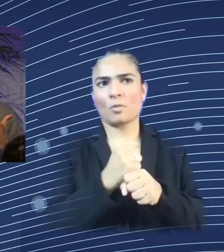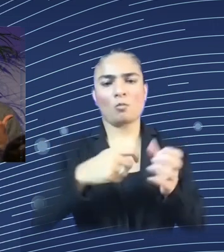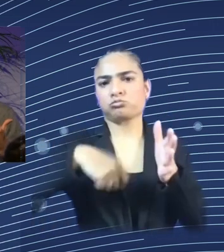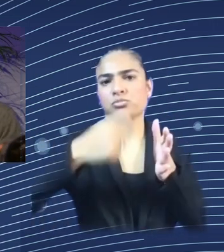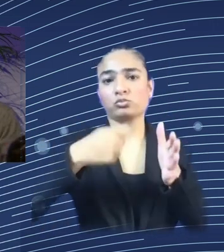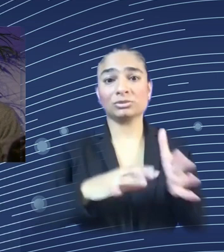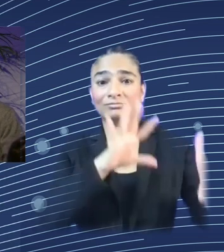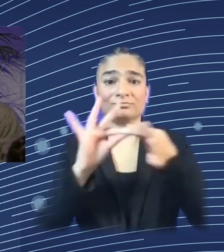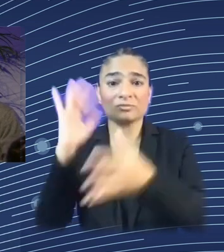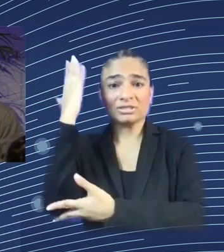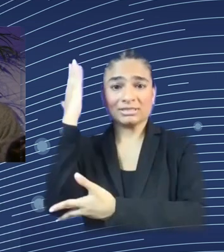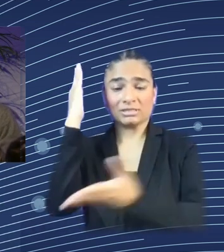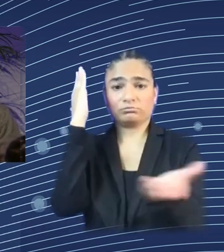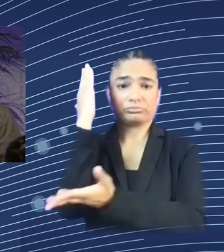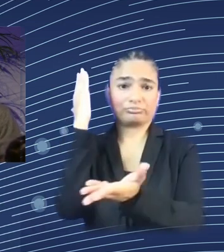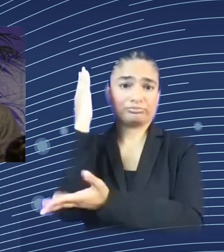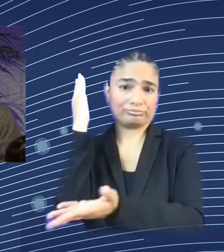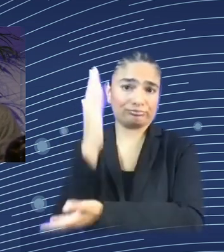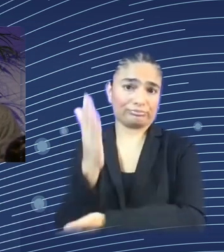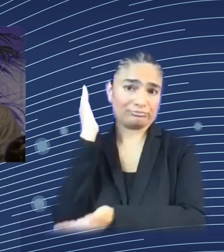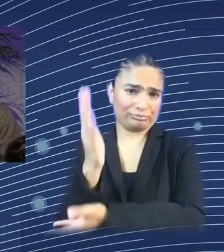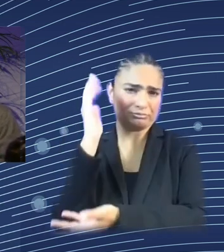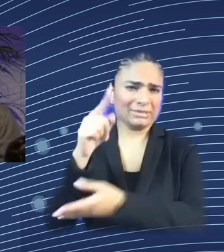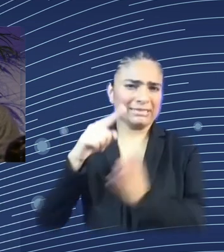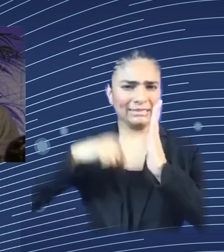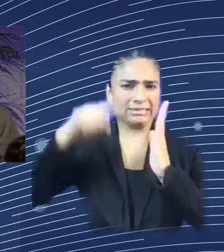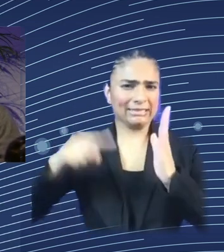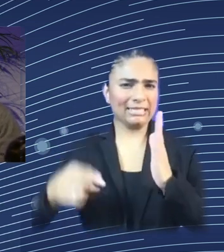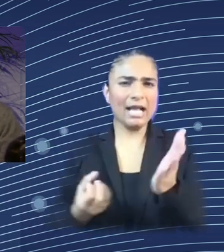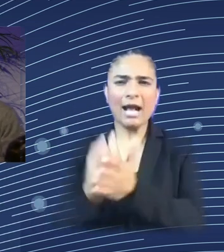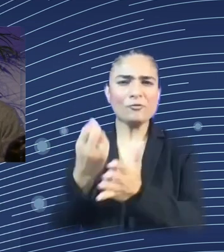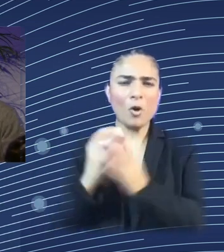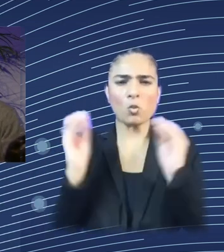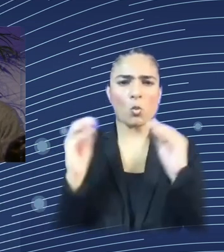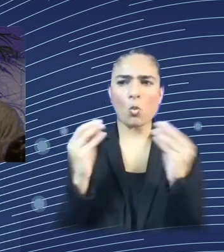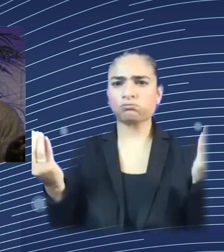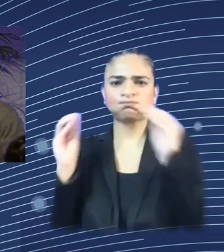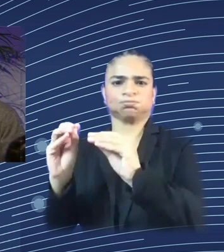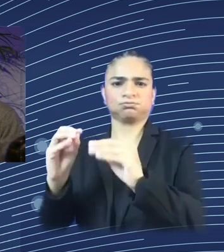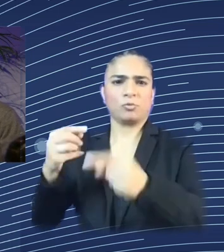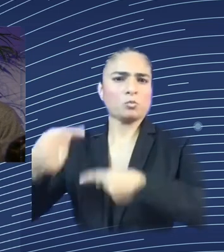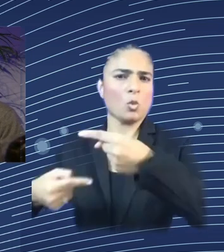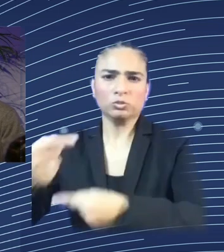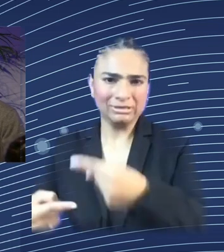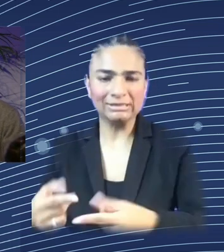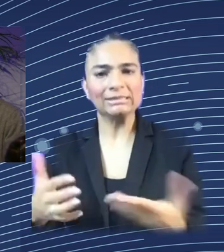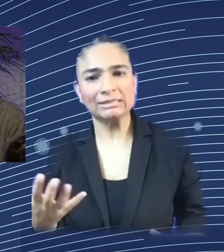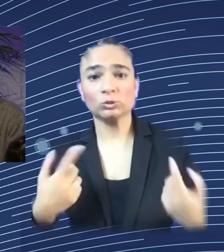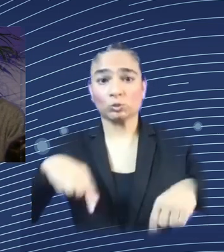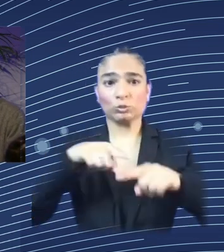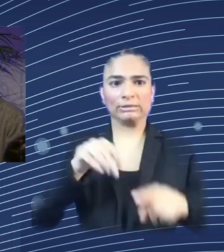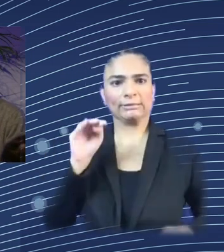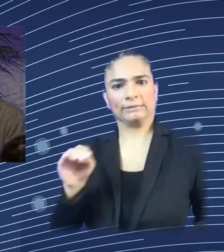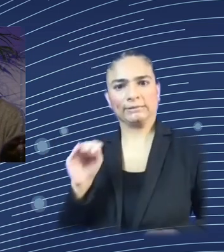can provide a much more accurate and a 360 view of the ESG performance of a company. I see two